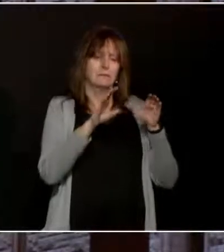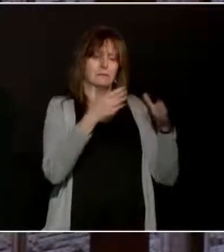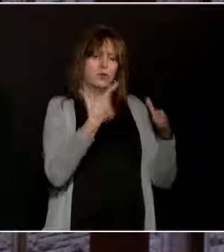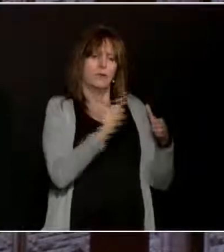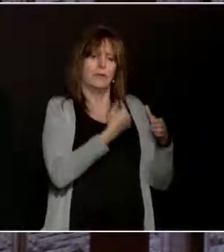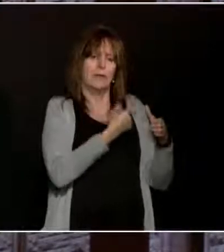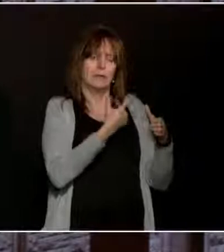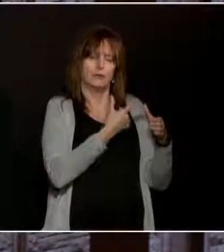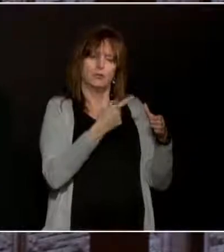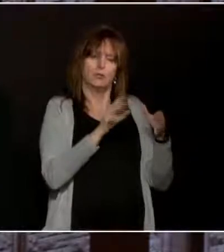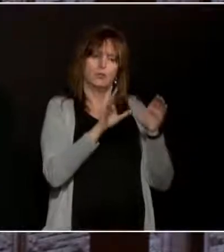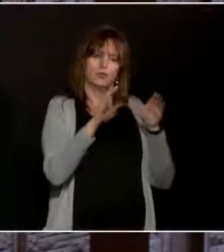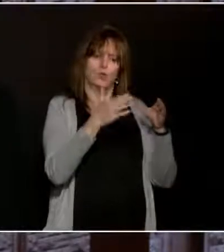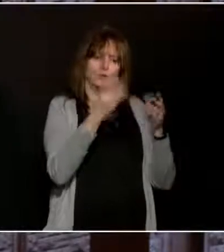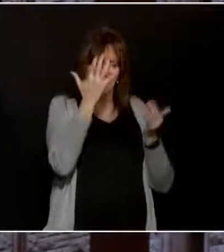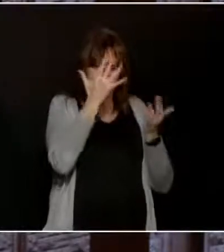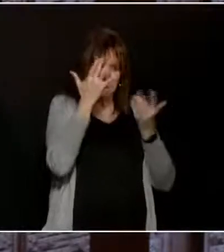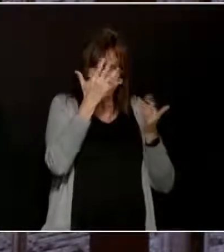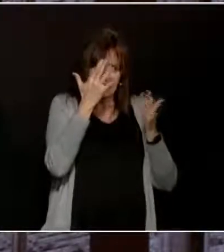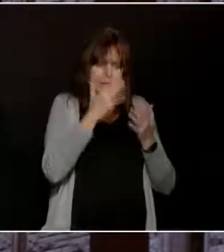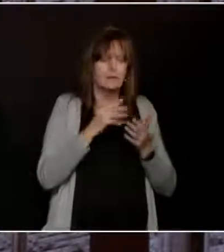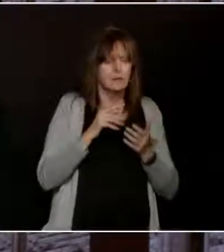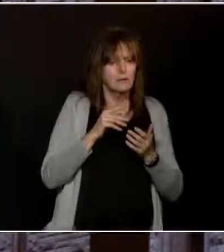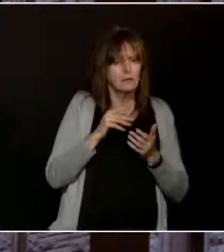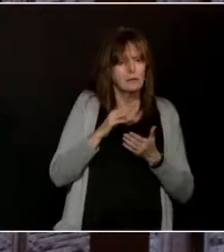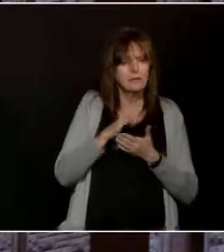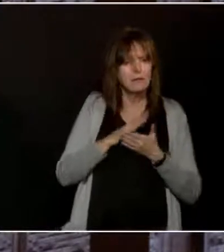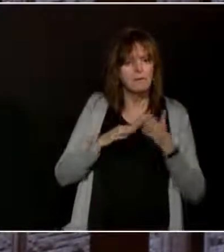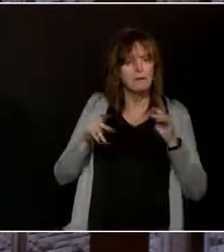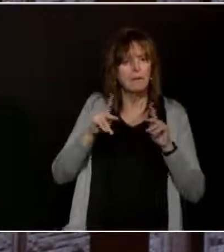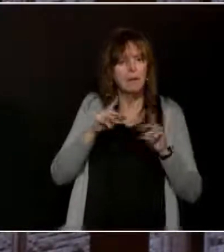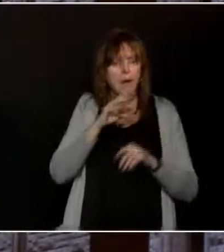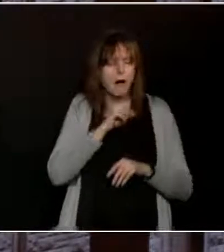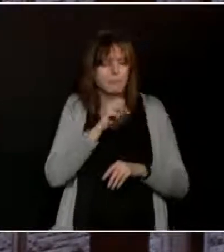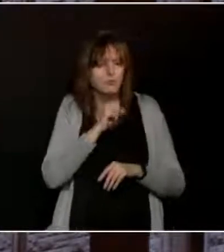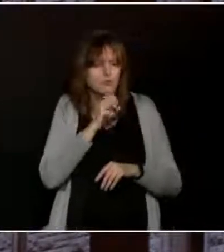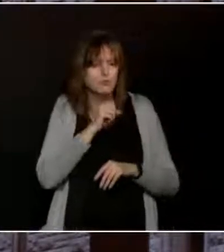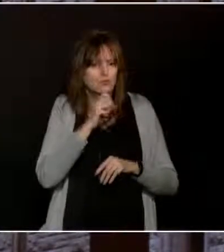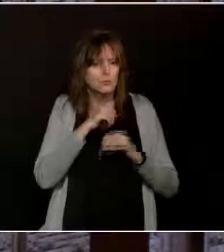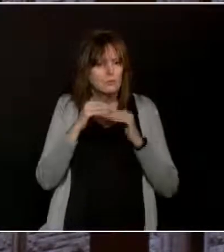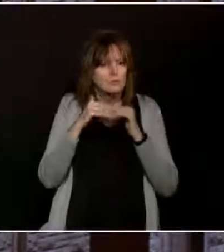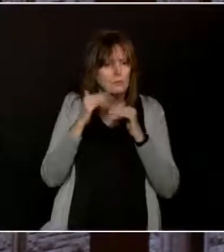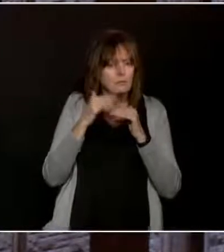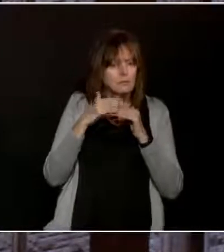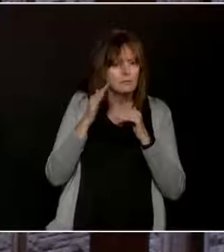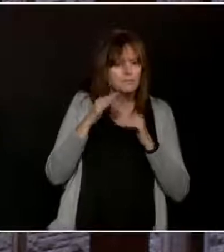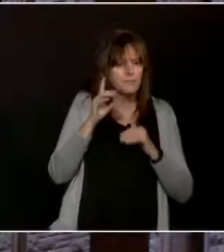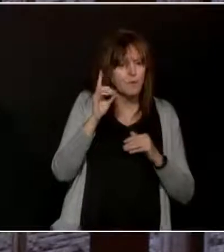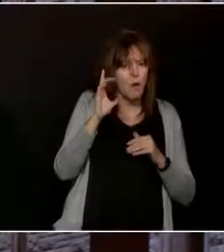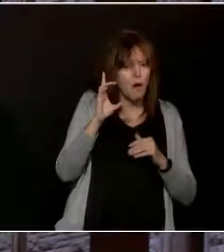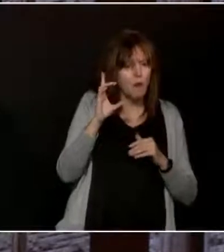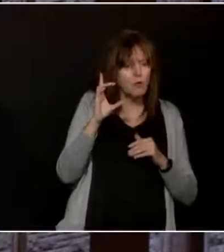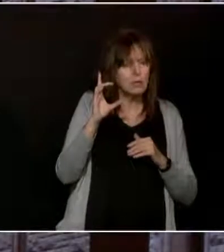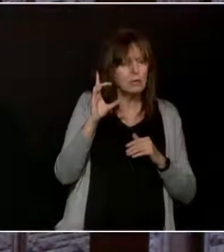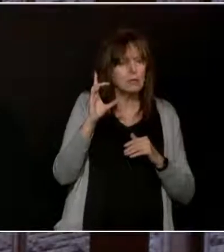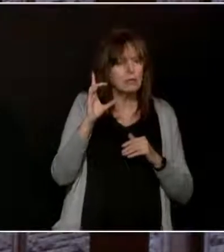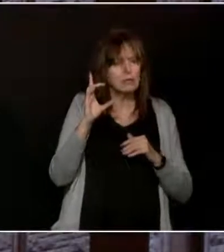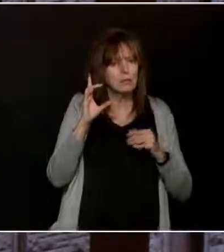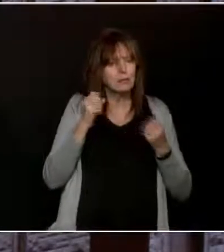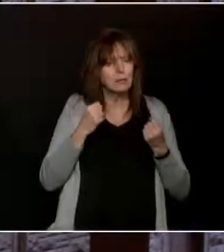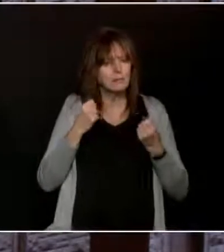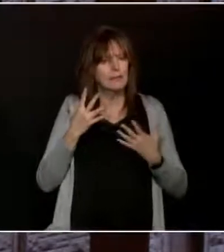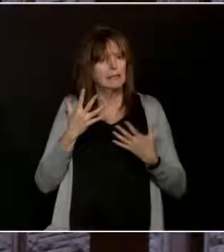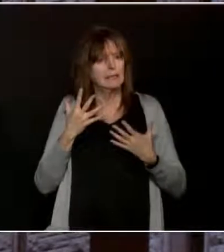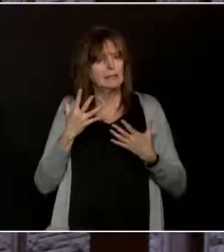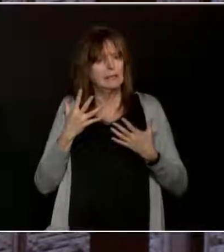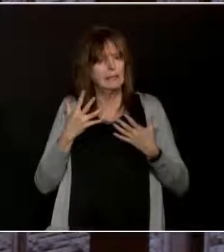nano and over 100 years of age with a lot of comorbidities, not a lot of studies have been